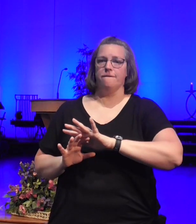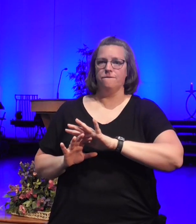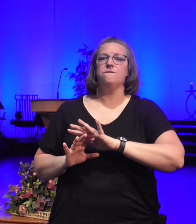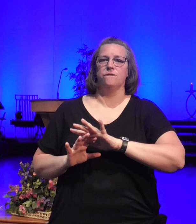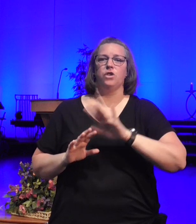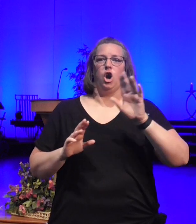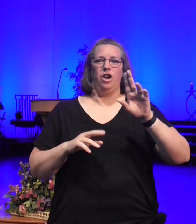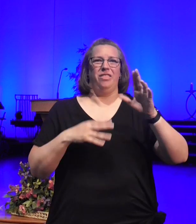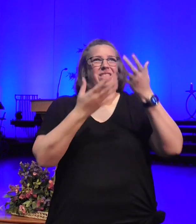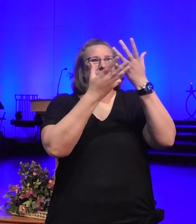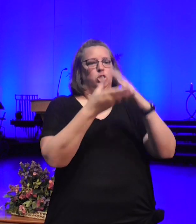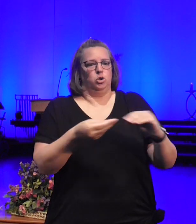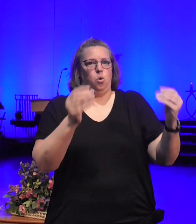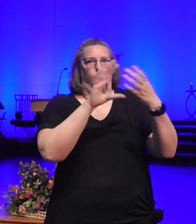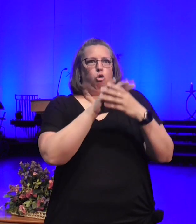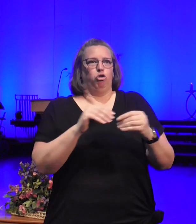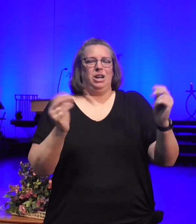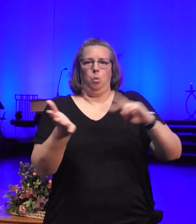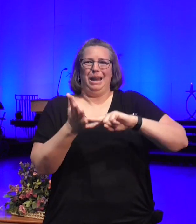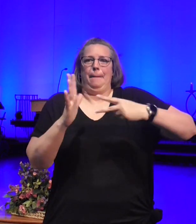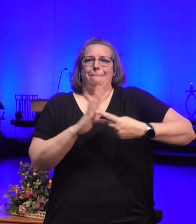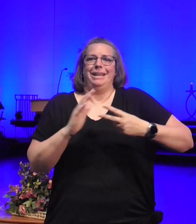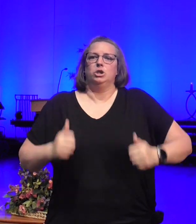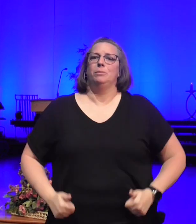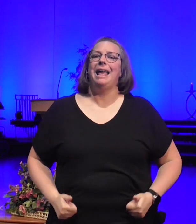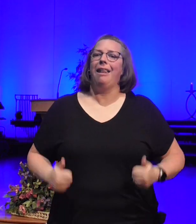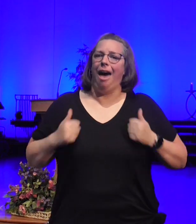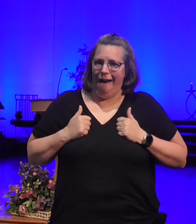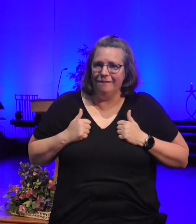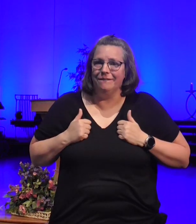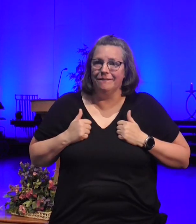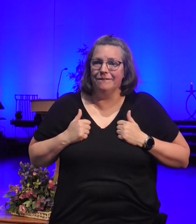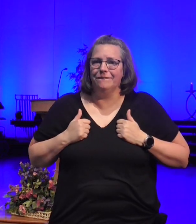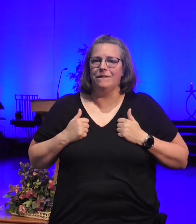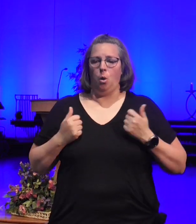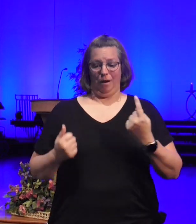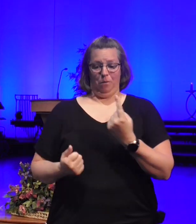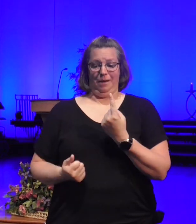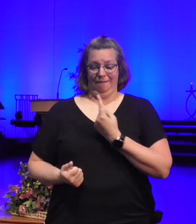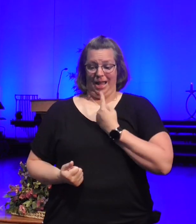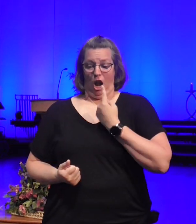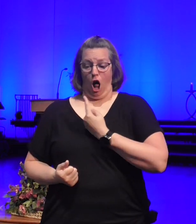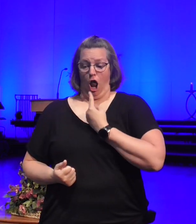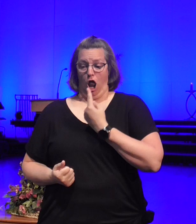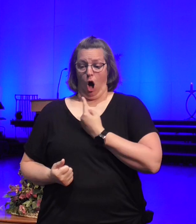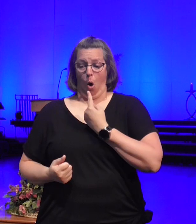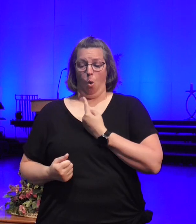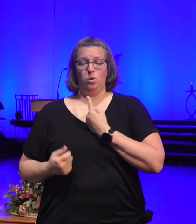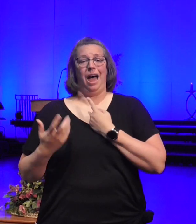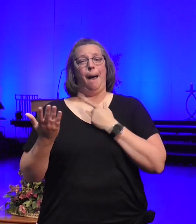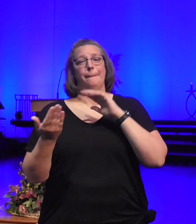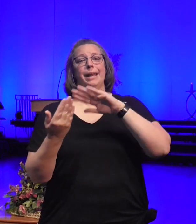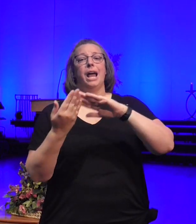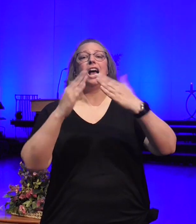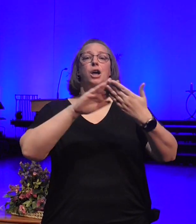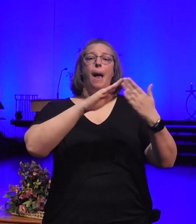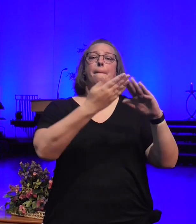to be alive. When we feel alone, we belong to the grand communion of those who sometimes feel